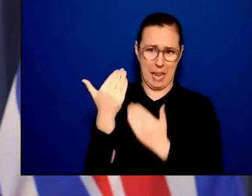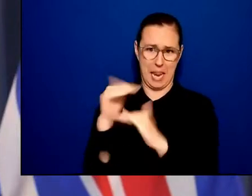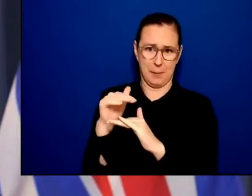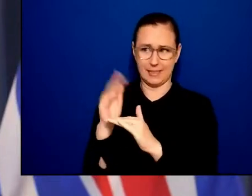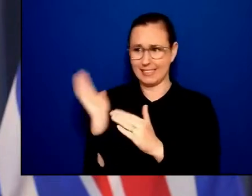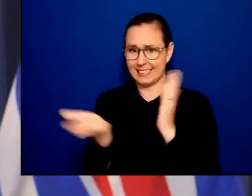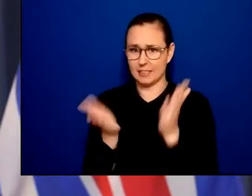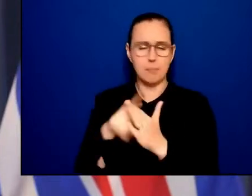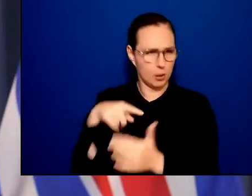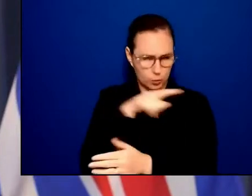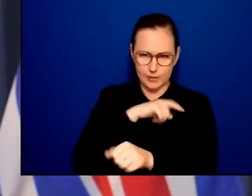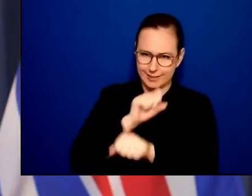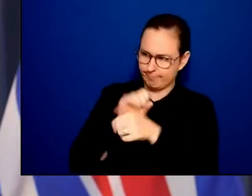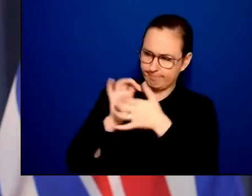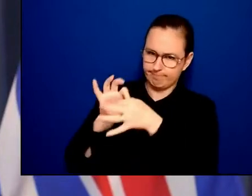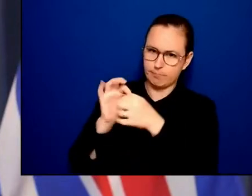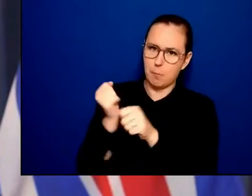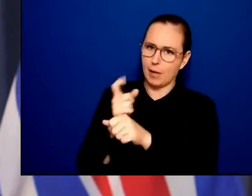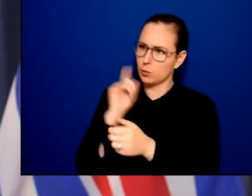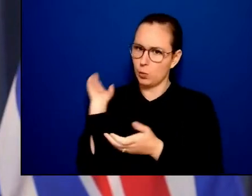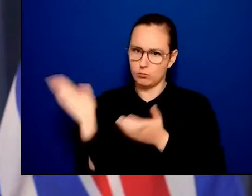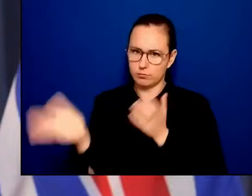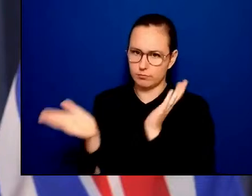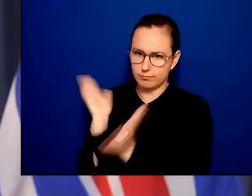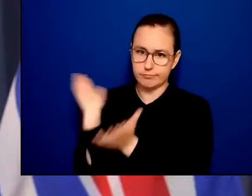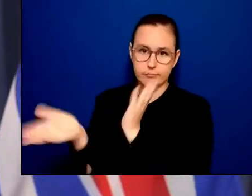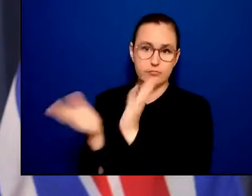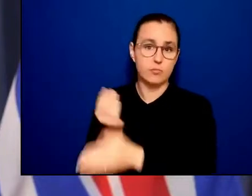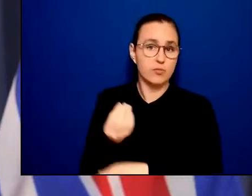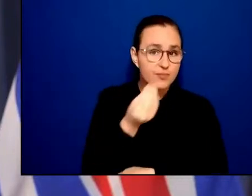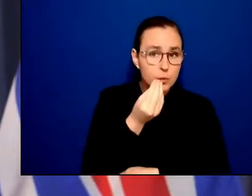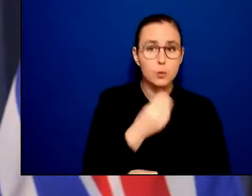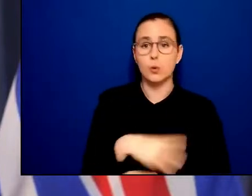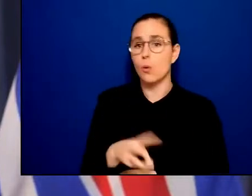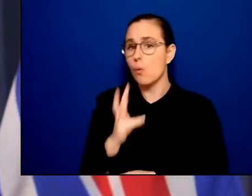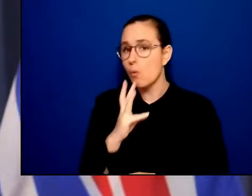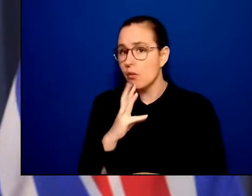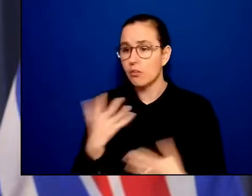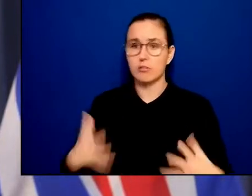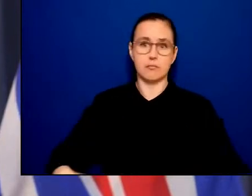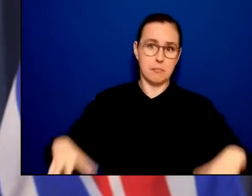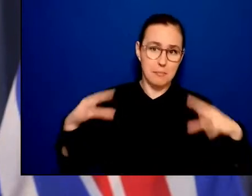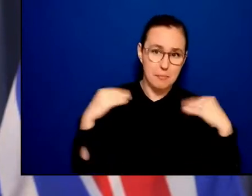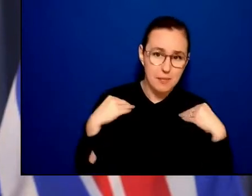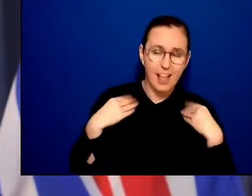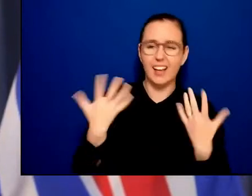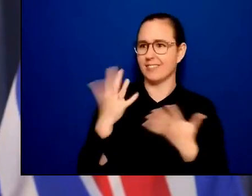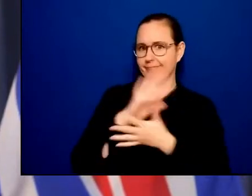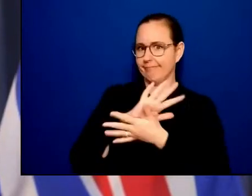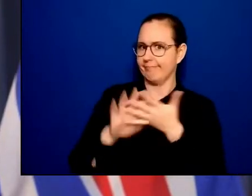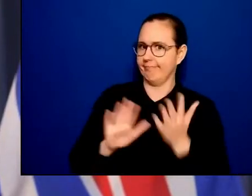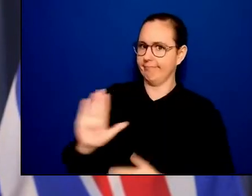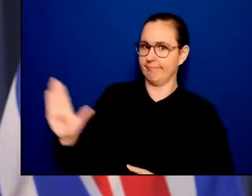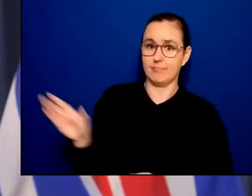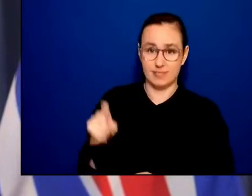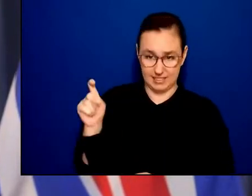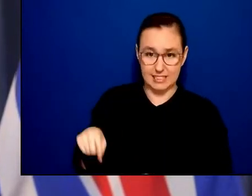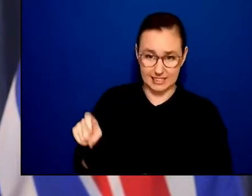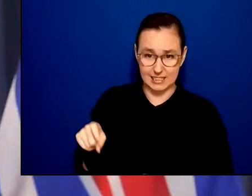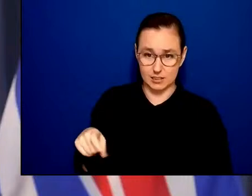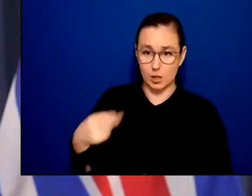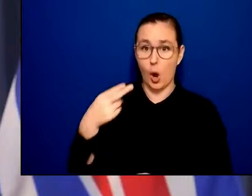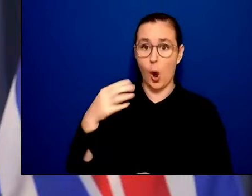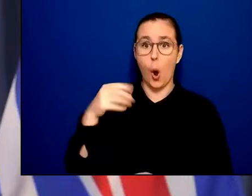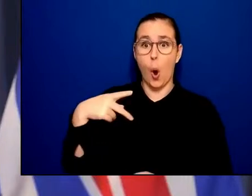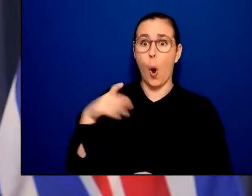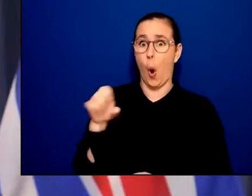their aircraft. Also in Hope, there's an access road being worked on right now that will soon reconnect Hope with the rest of